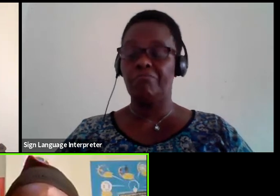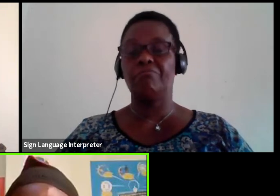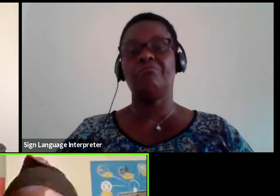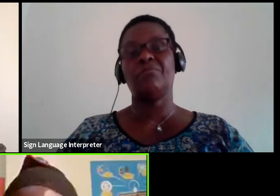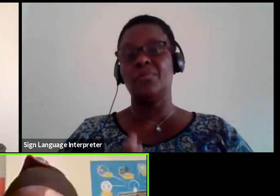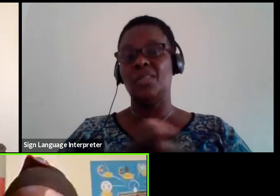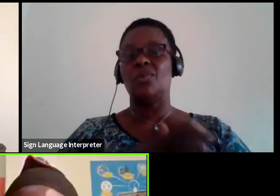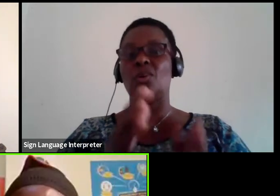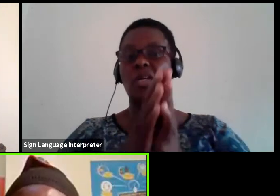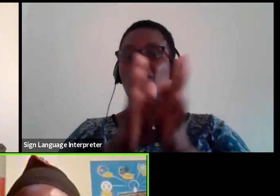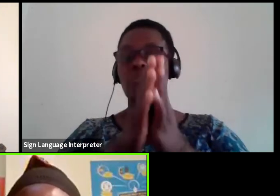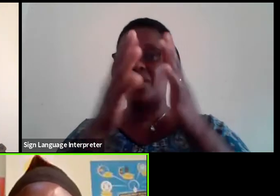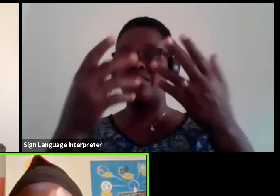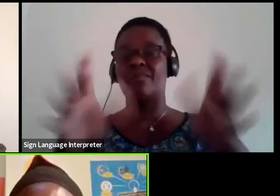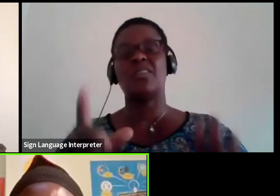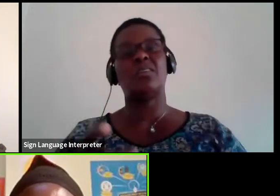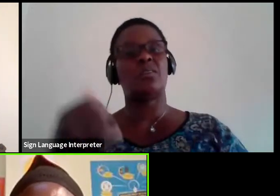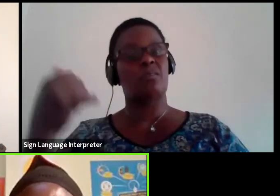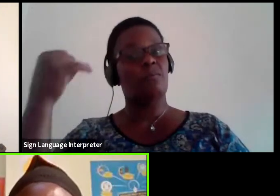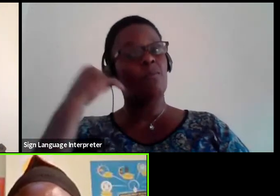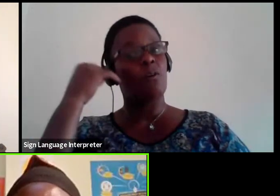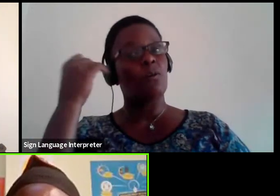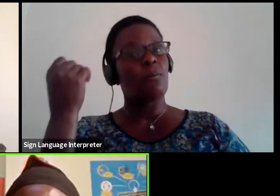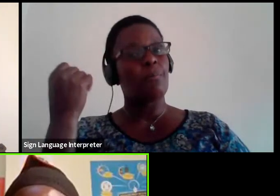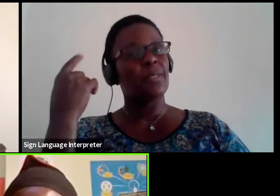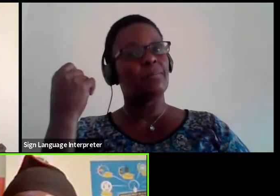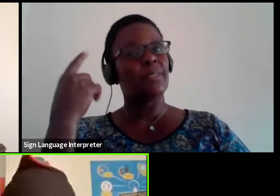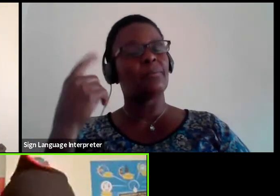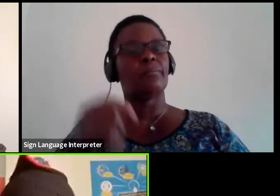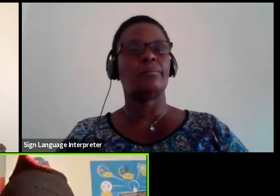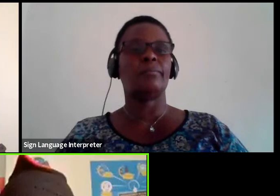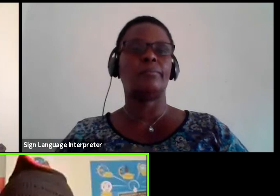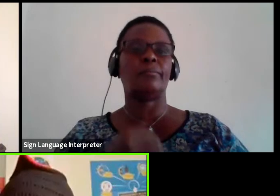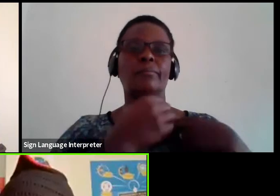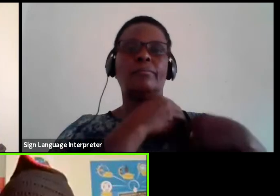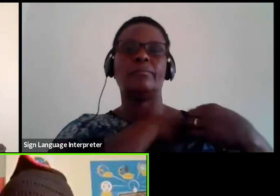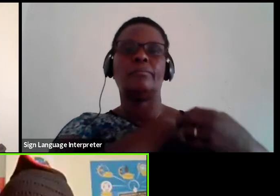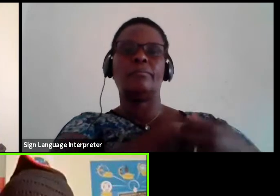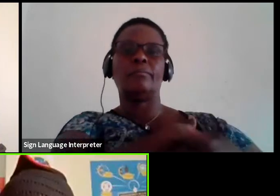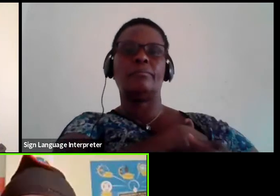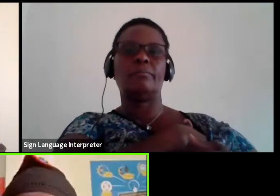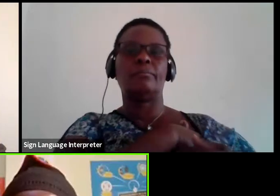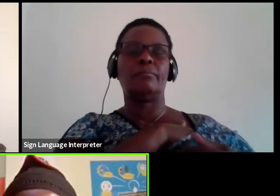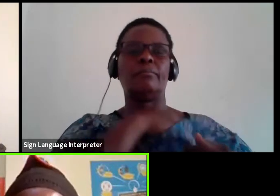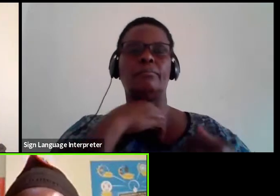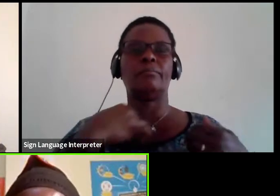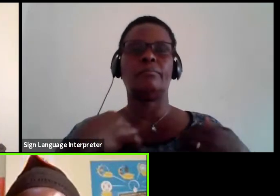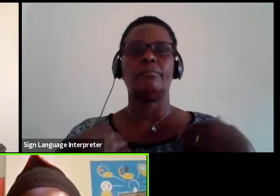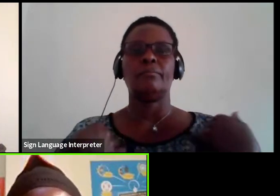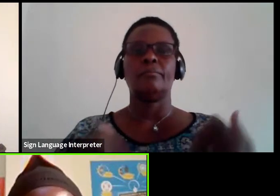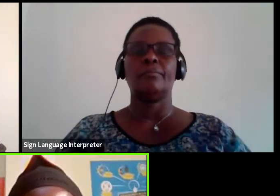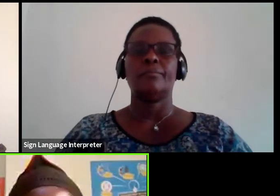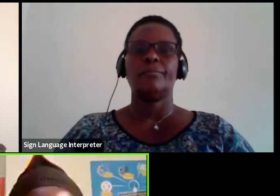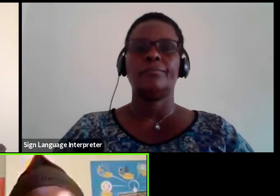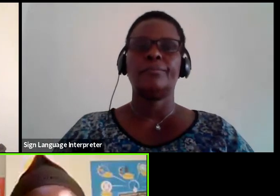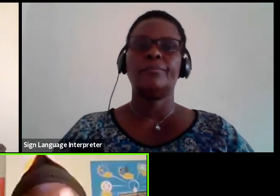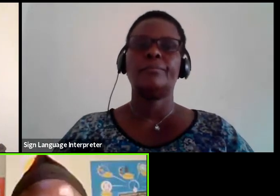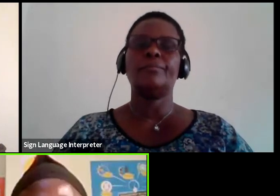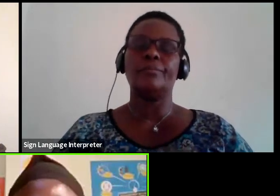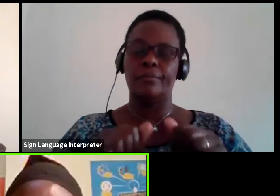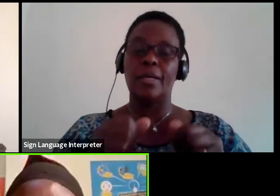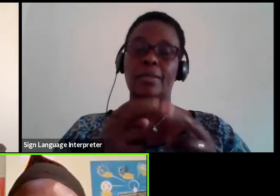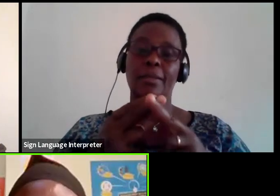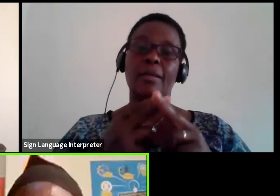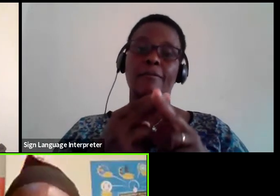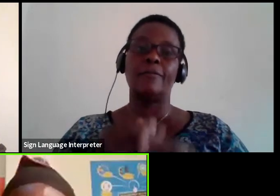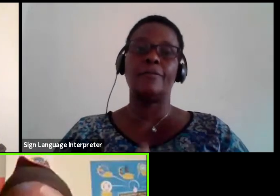are interference. But when the volumes drop as well, you need to be very, very careful. He talked